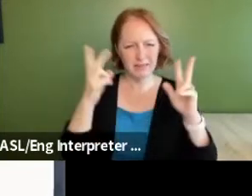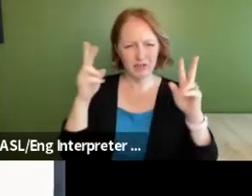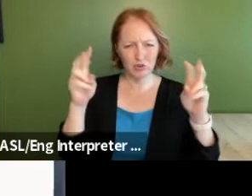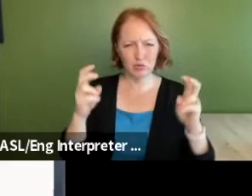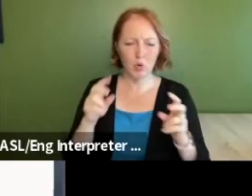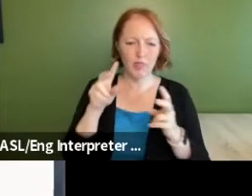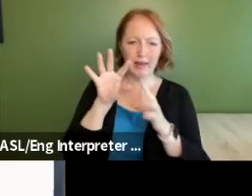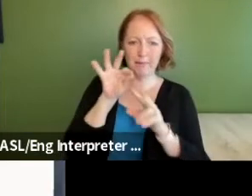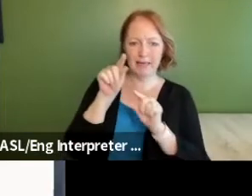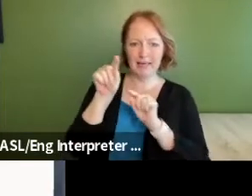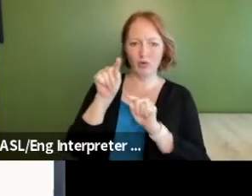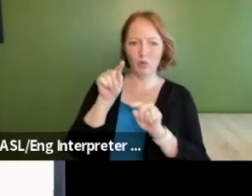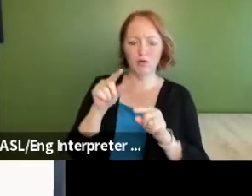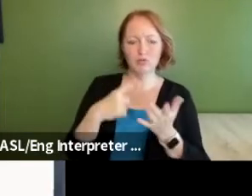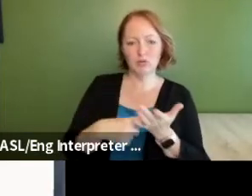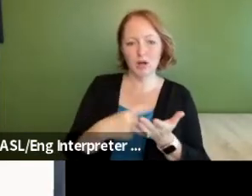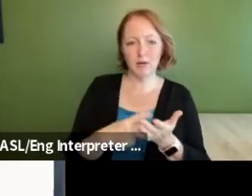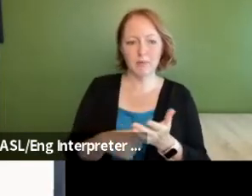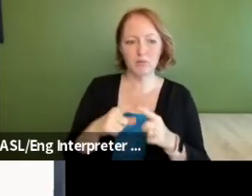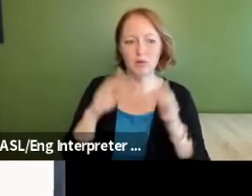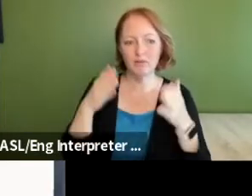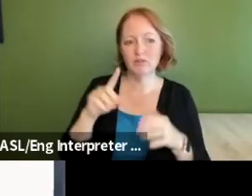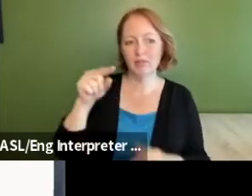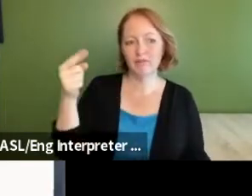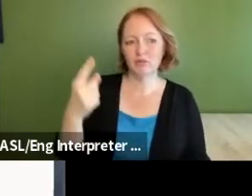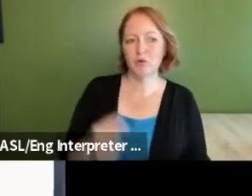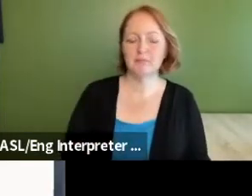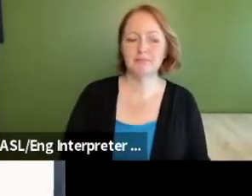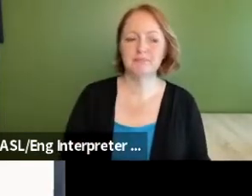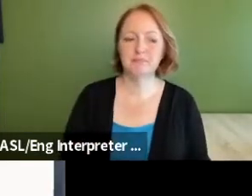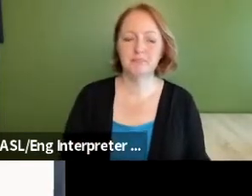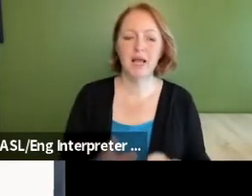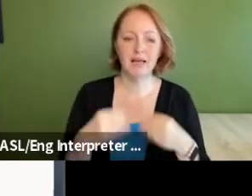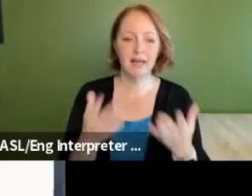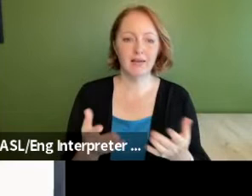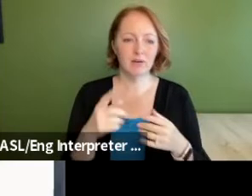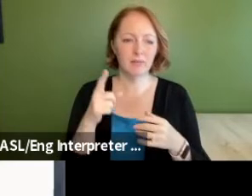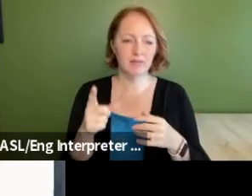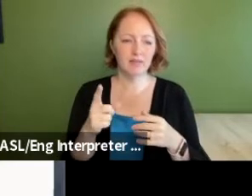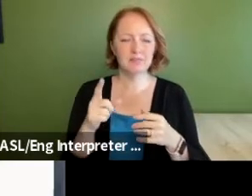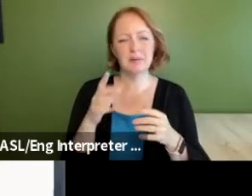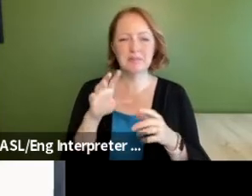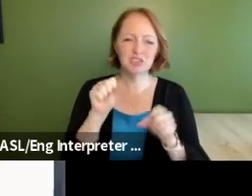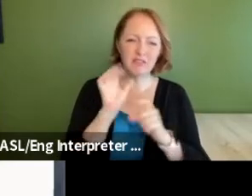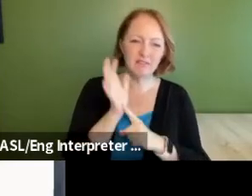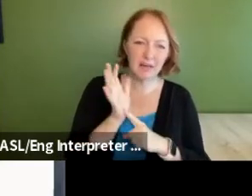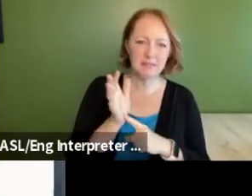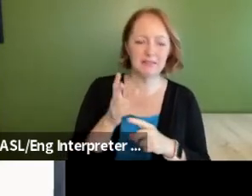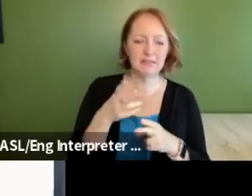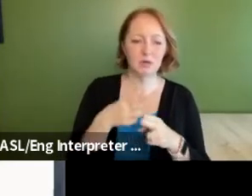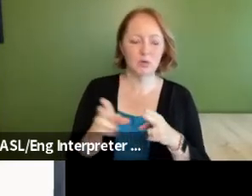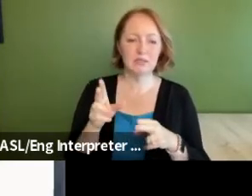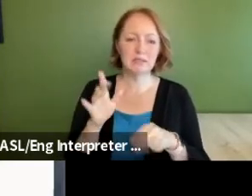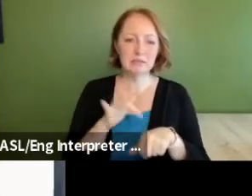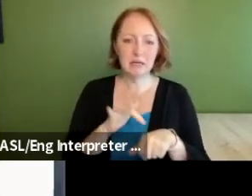one to talk about, but I wanted to really focus on the first one. And so I gave them, this probably took about 5 minutes, just a quick touch